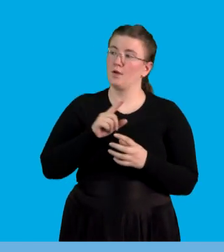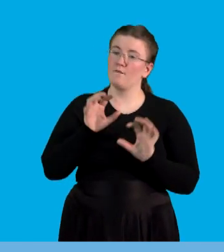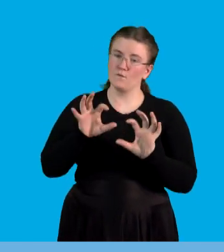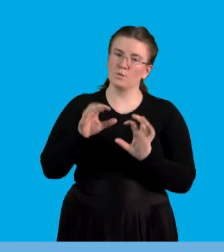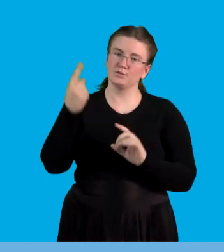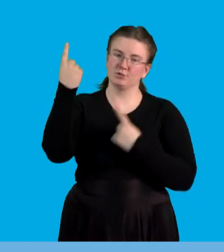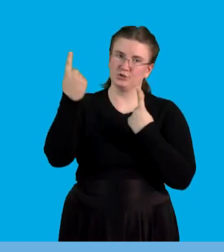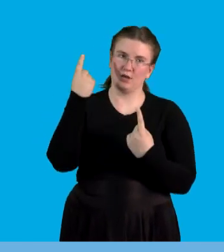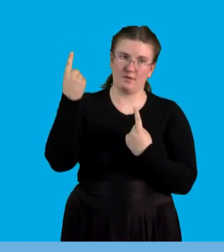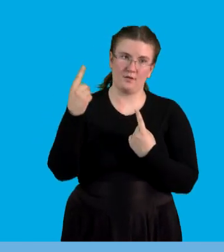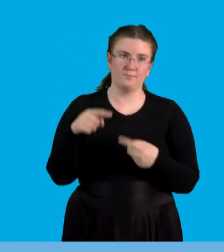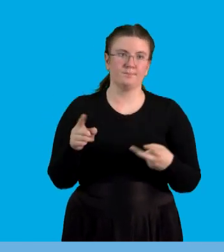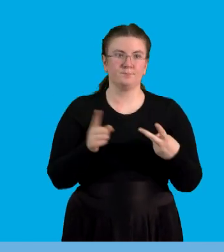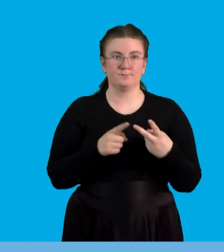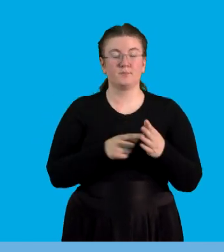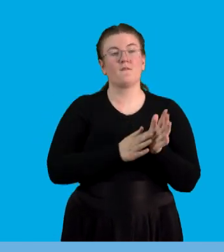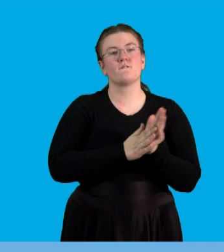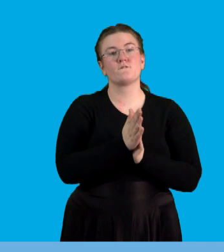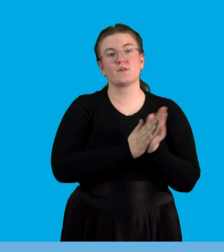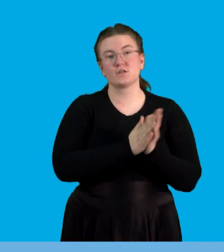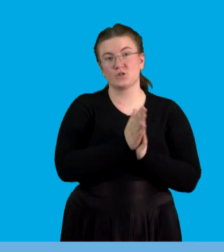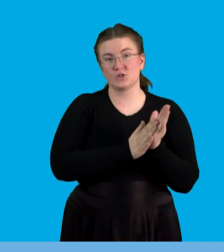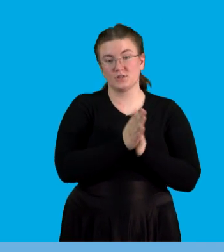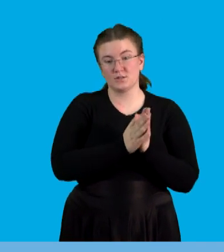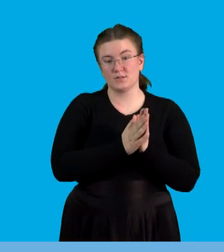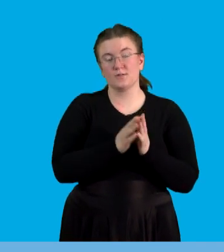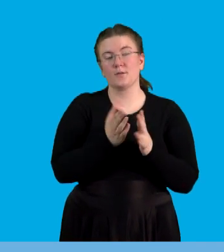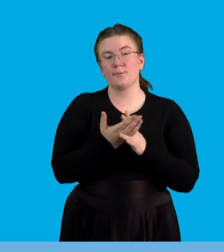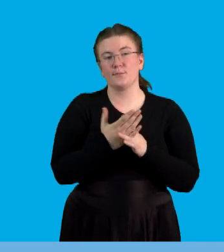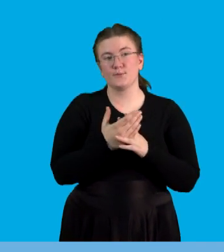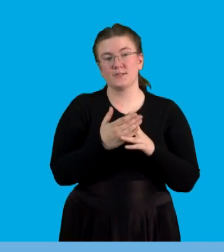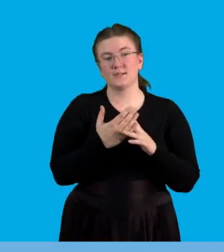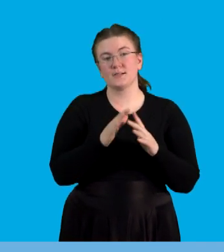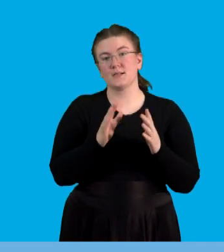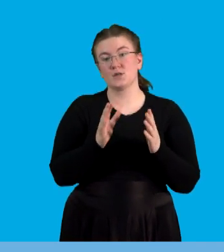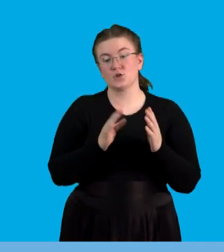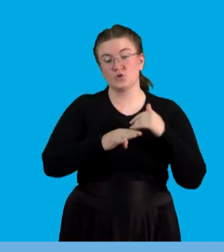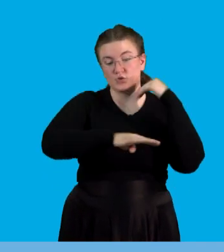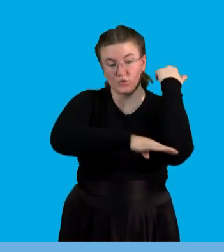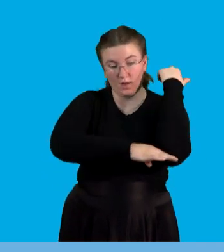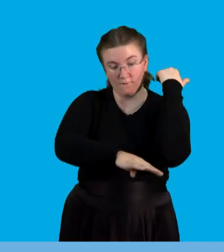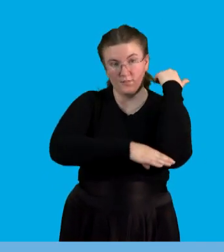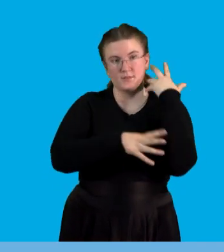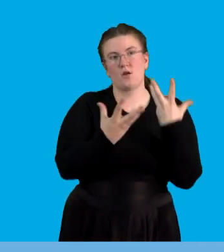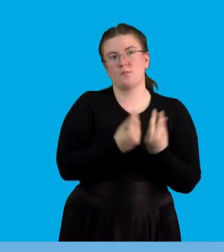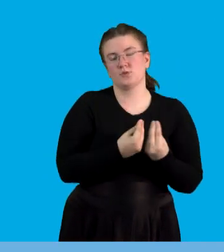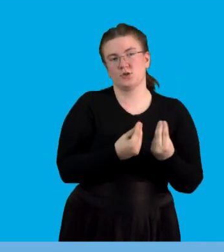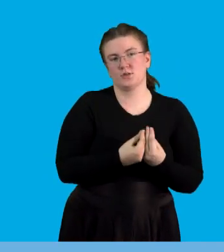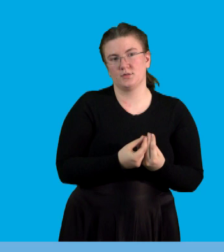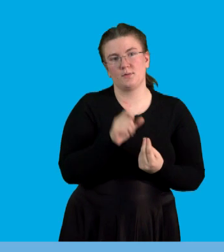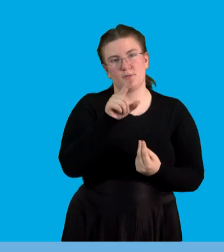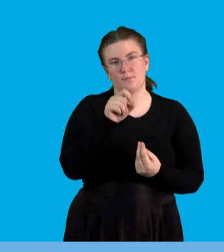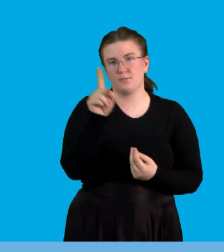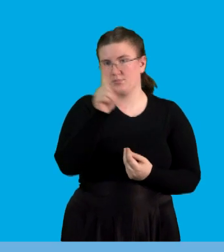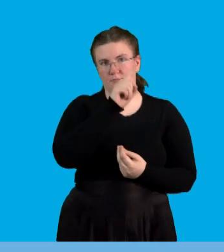applying a force onto each other. And then a frictional force, that's now a force between the surface and the object that is in contact with.